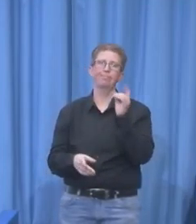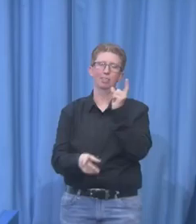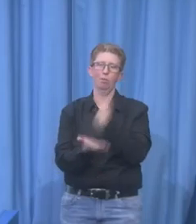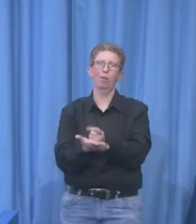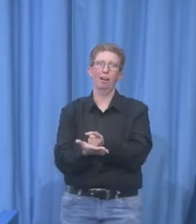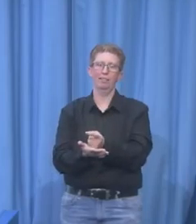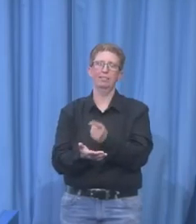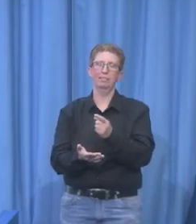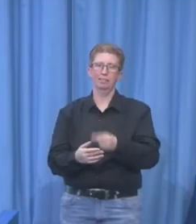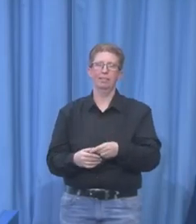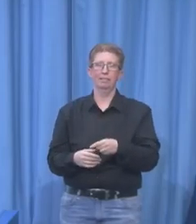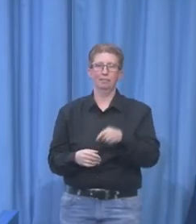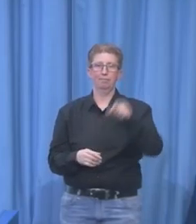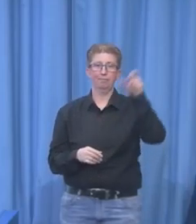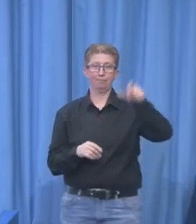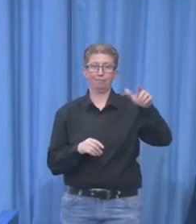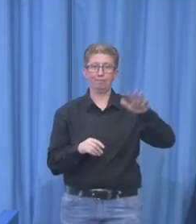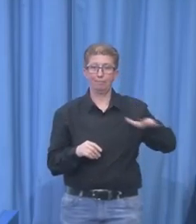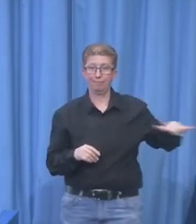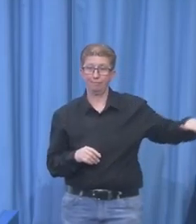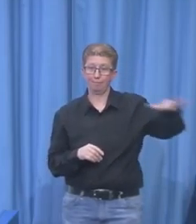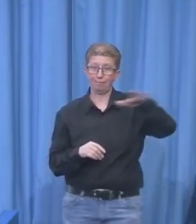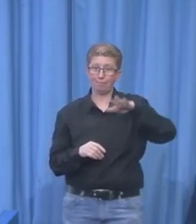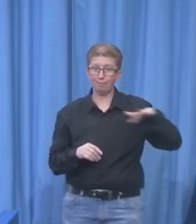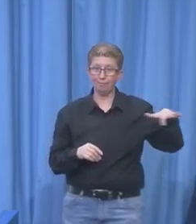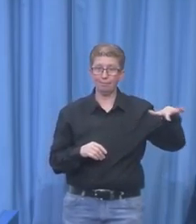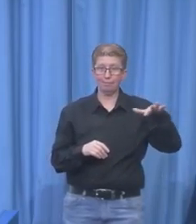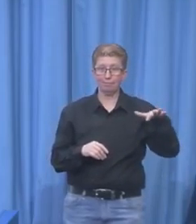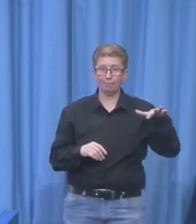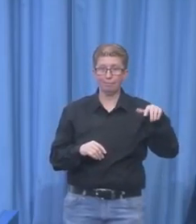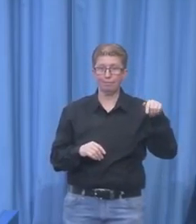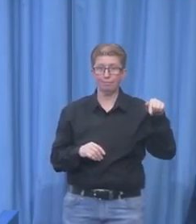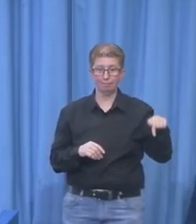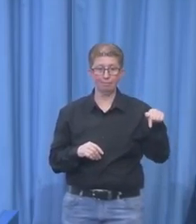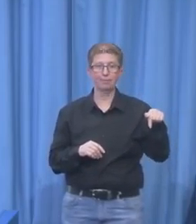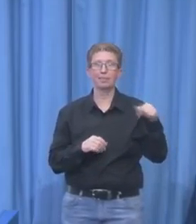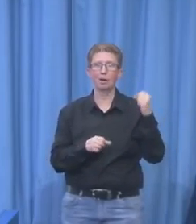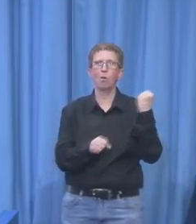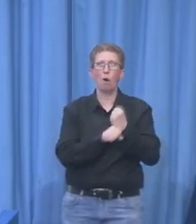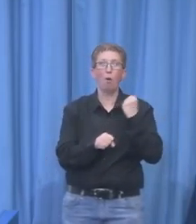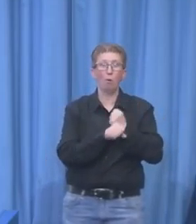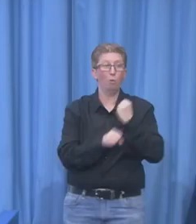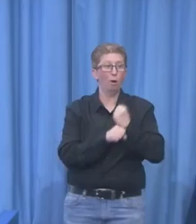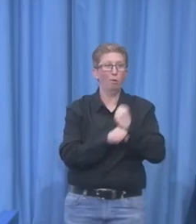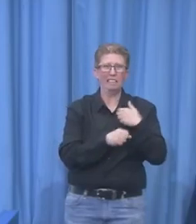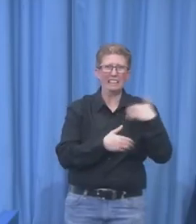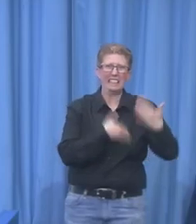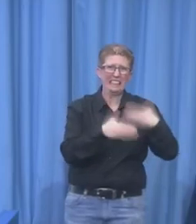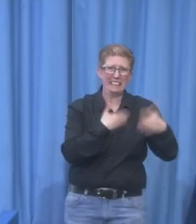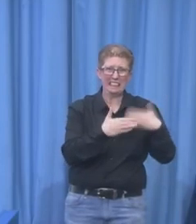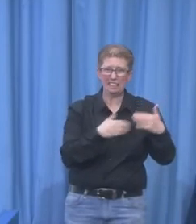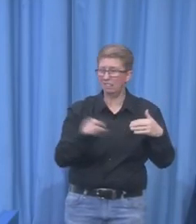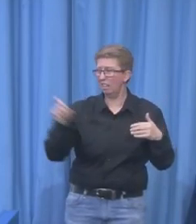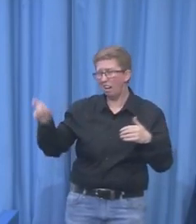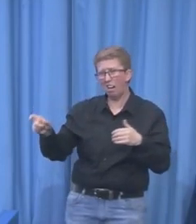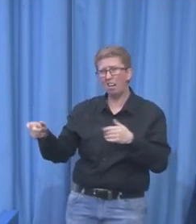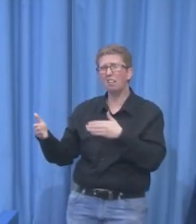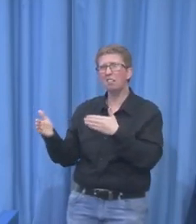expect that they can do that job and at the same time be the support person or the trainer for the person with